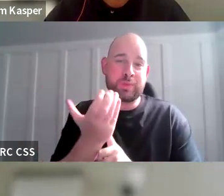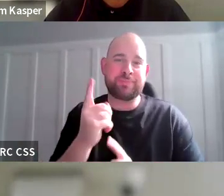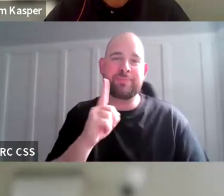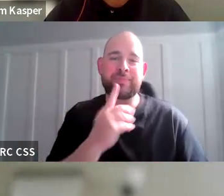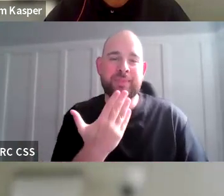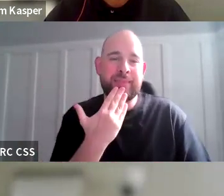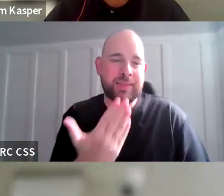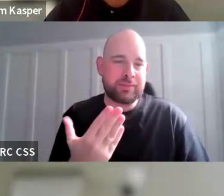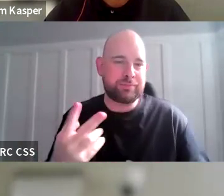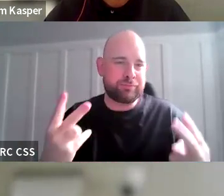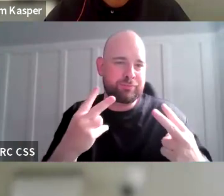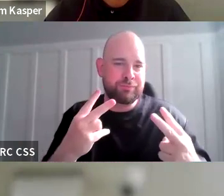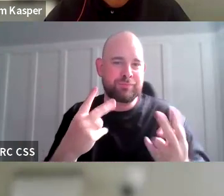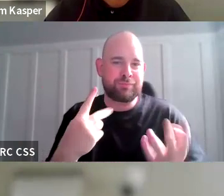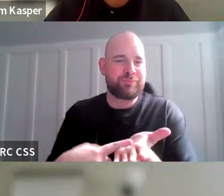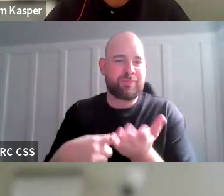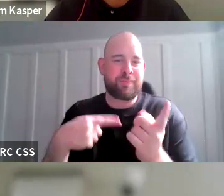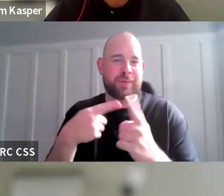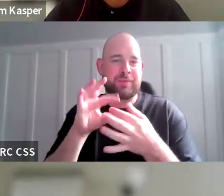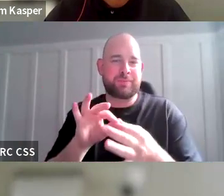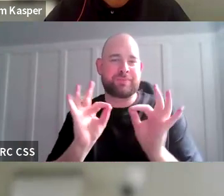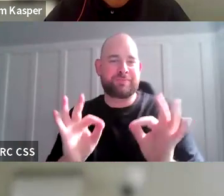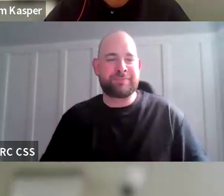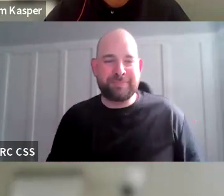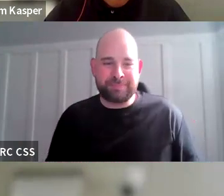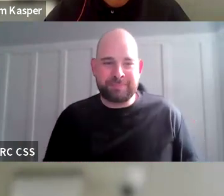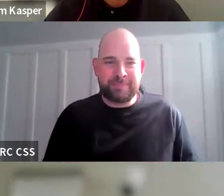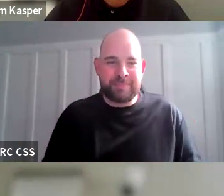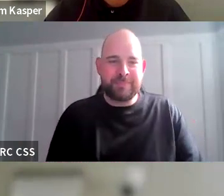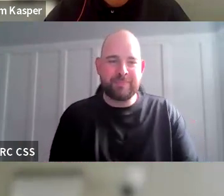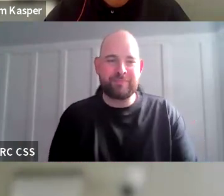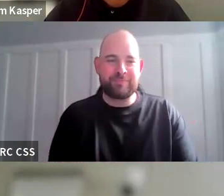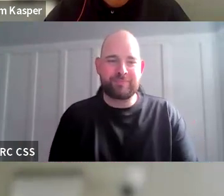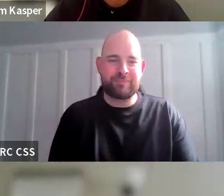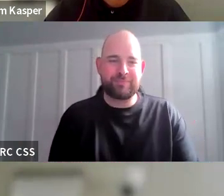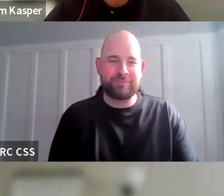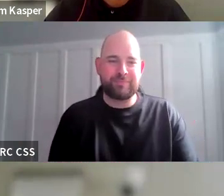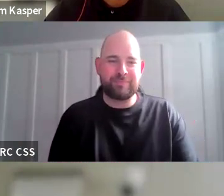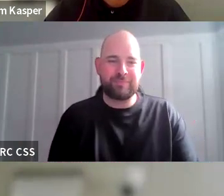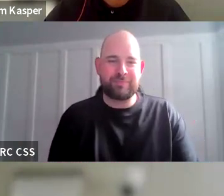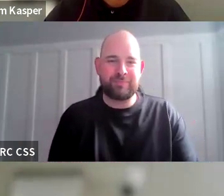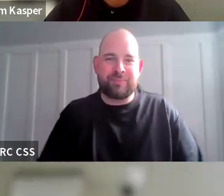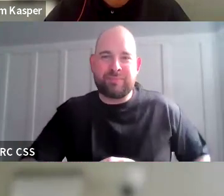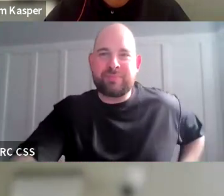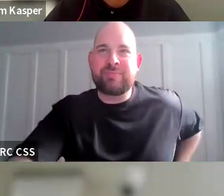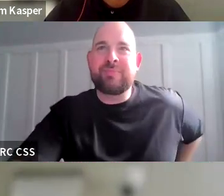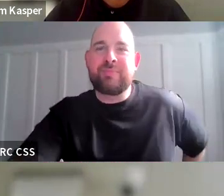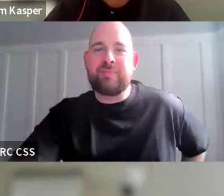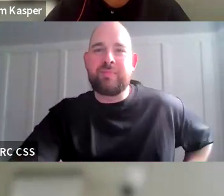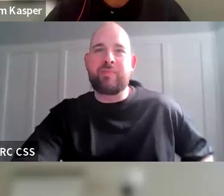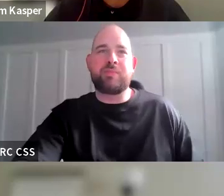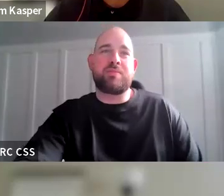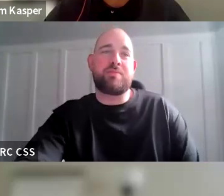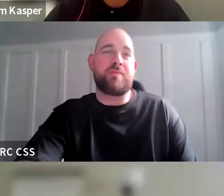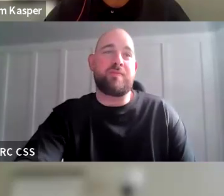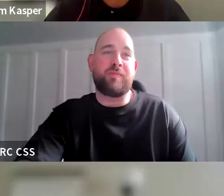is developed, and ensuring whether or not trust can be developed? Thank you for your attention in our Deaf